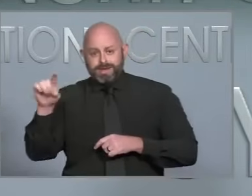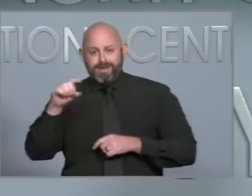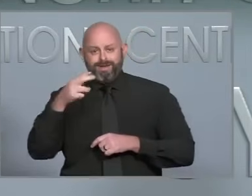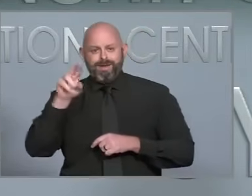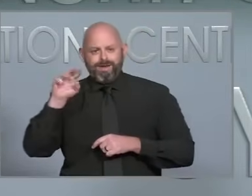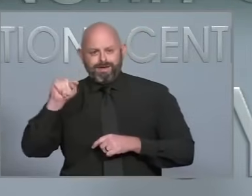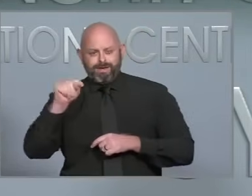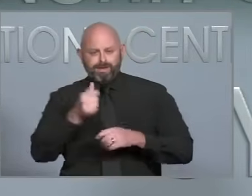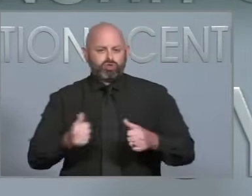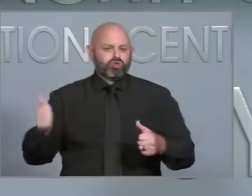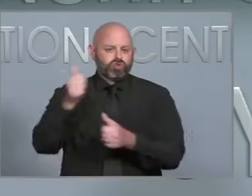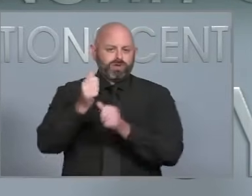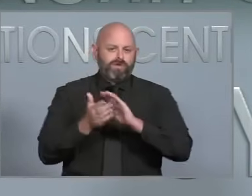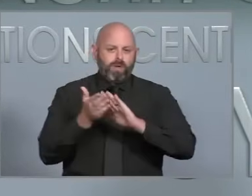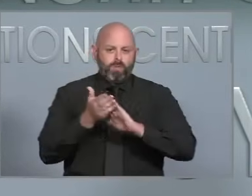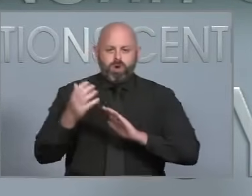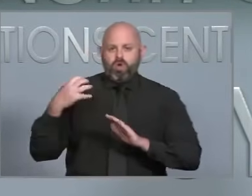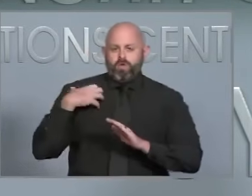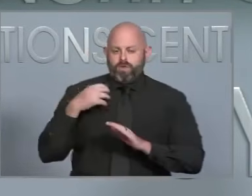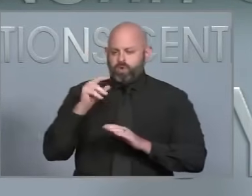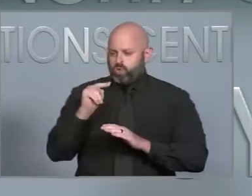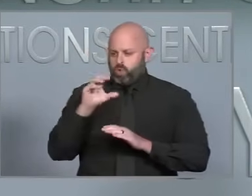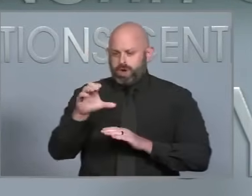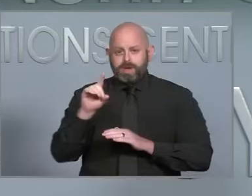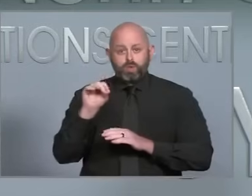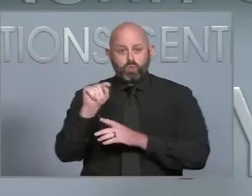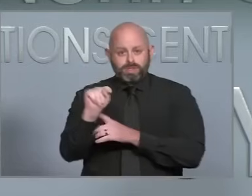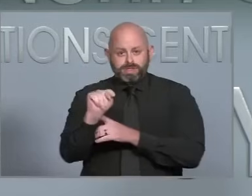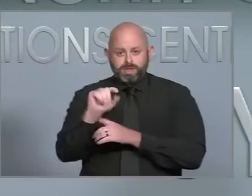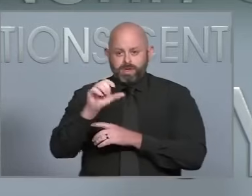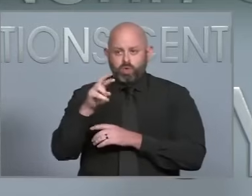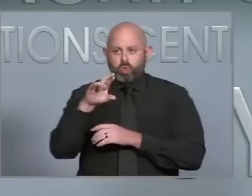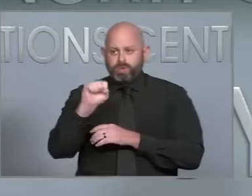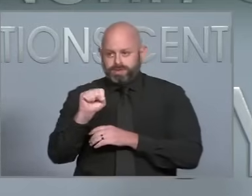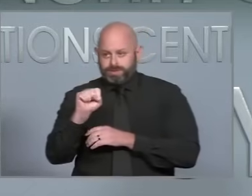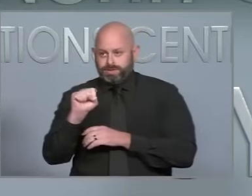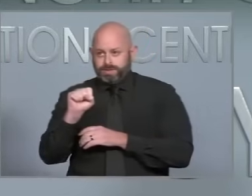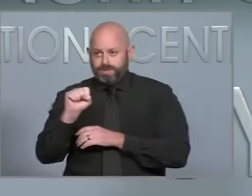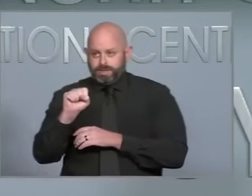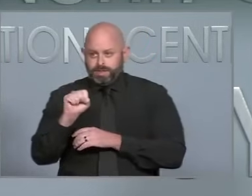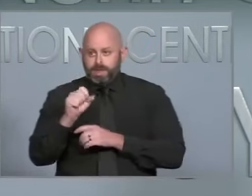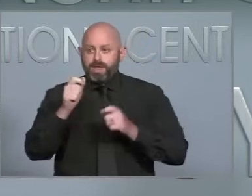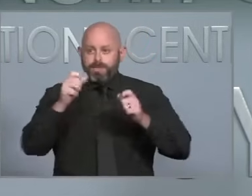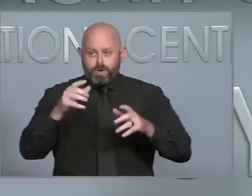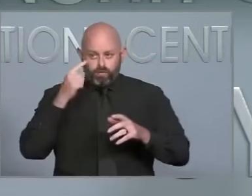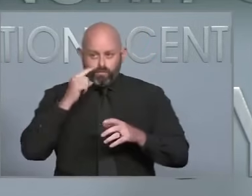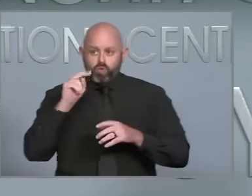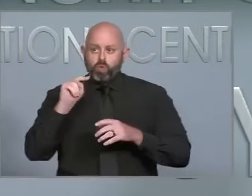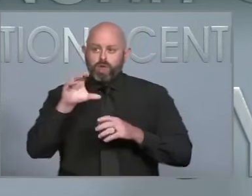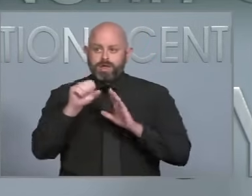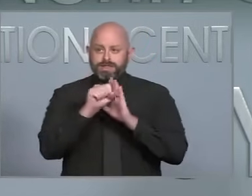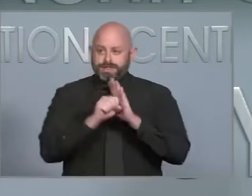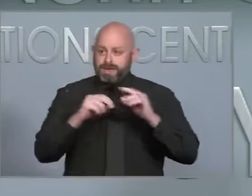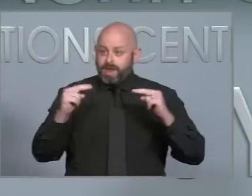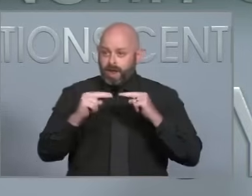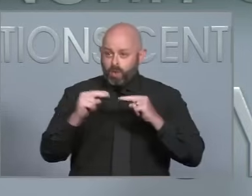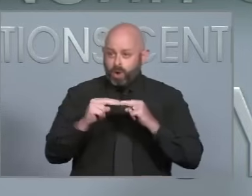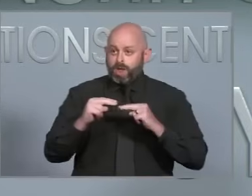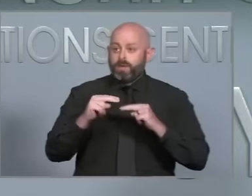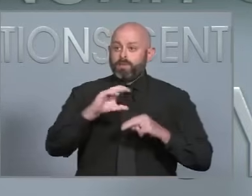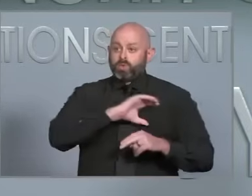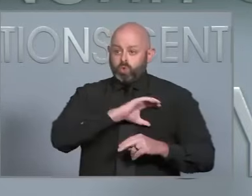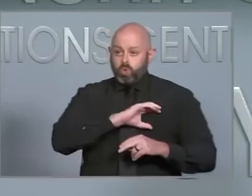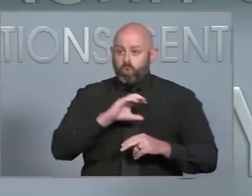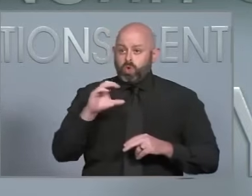Operating Officer of the North Carolina Department of Transportation, Chris Peoples, the Commander of the North Carolina State Highway Patrol, Colonel